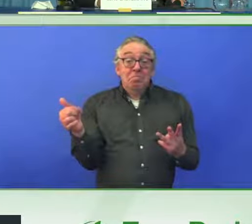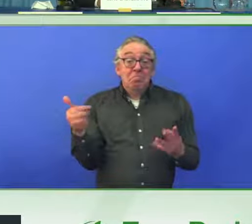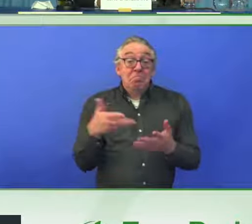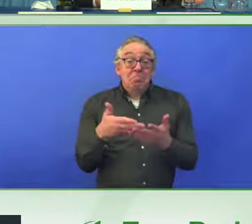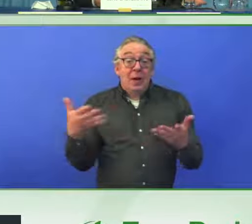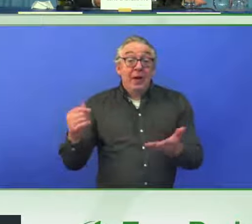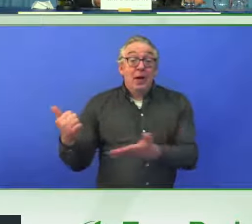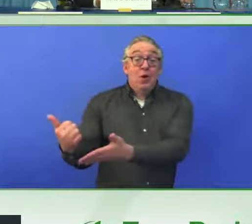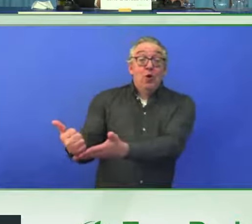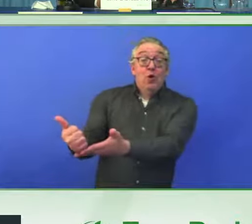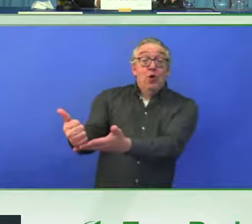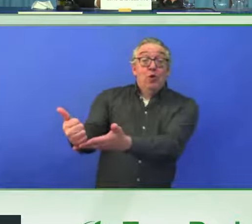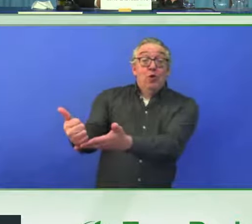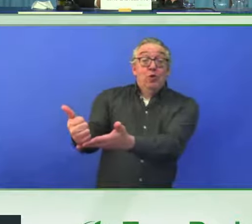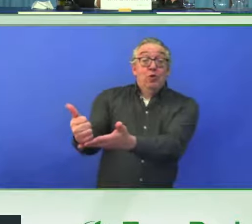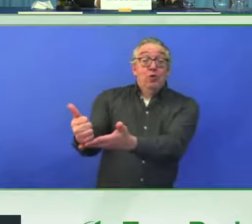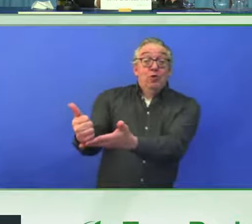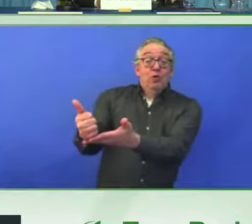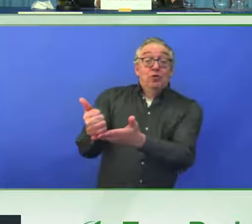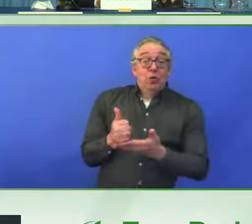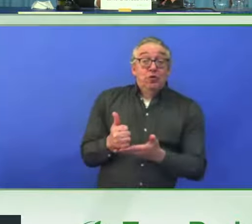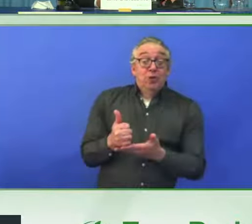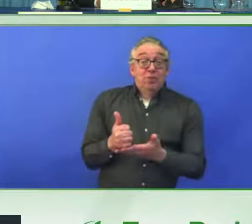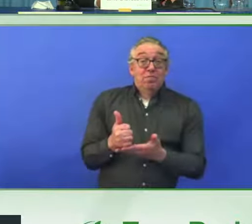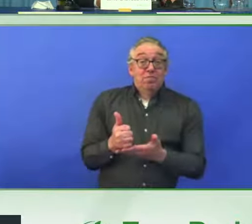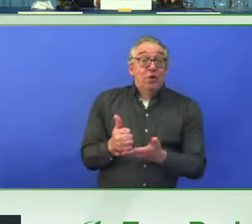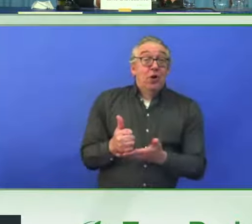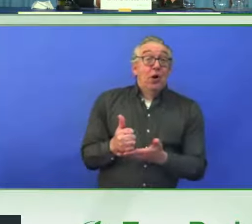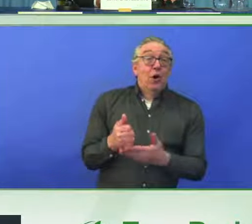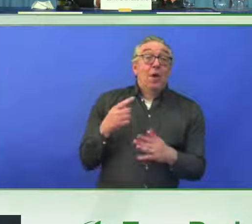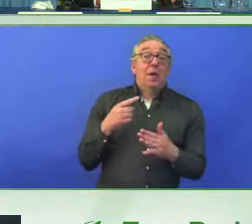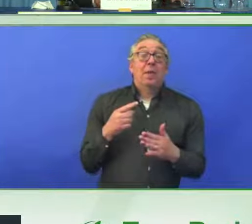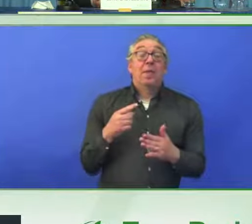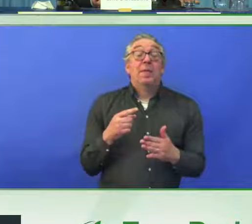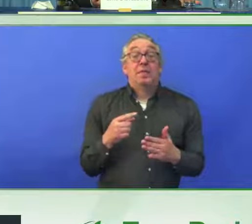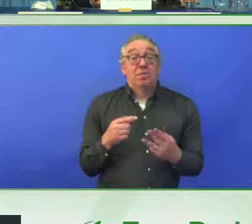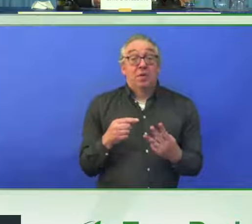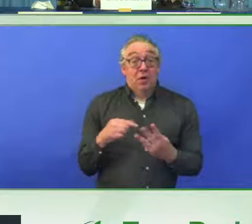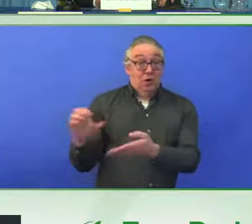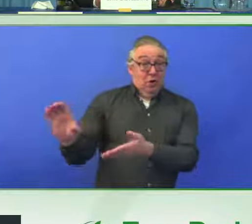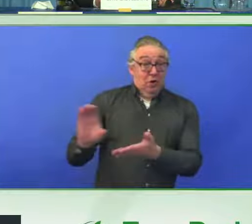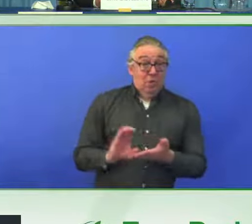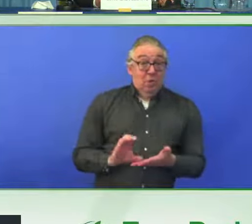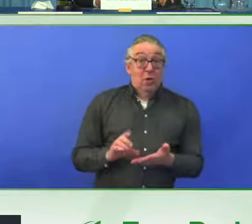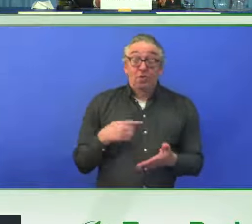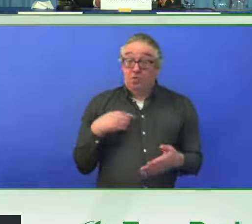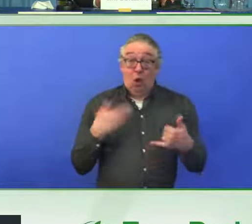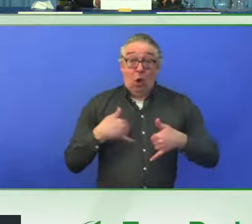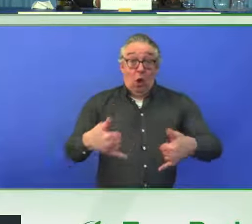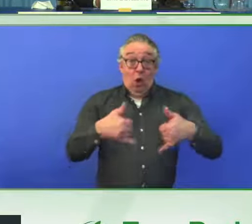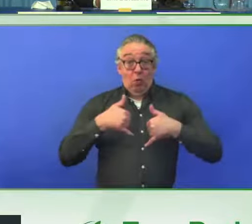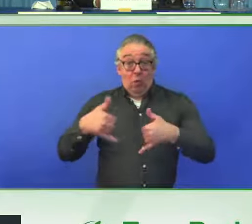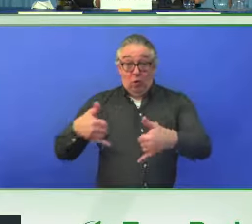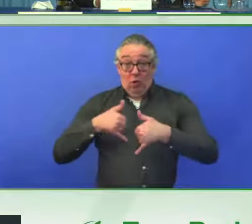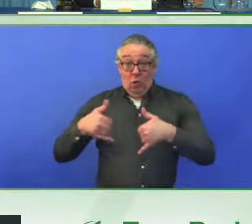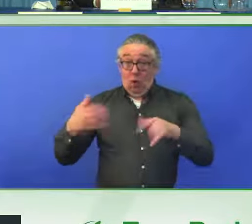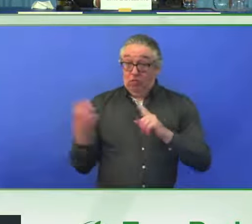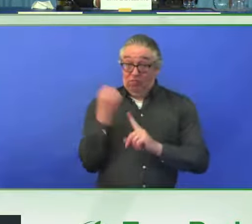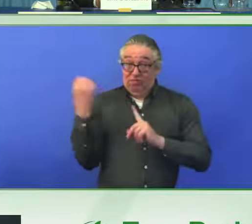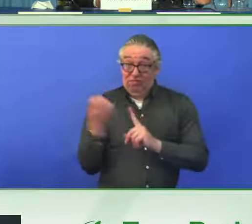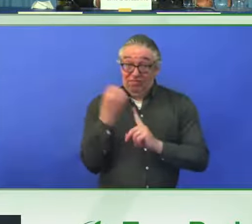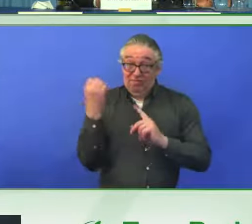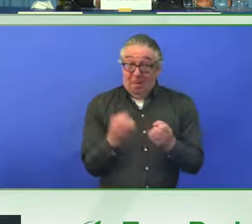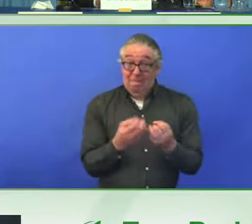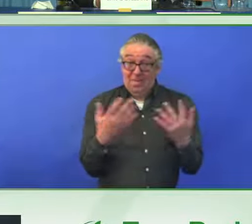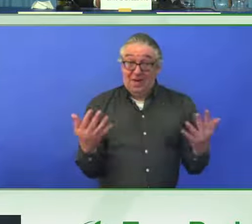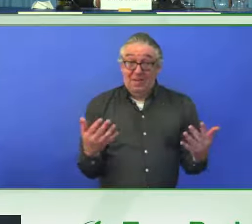collaborating with us. And we also own a certain number of awards. I'm very proud to be named like